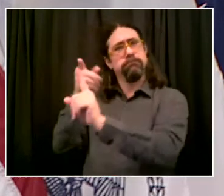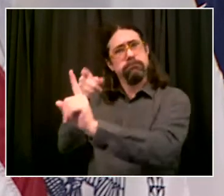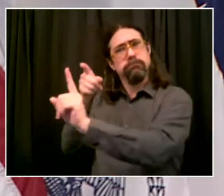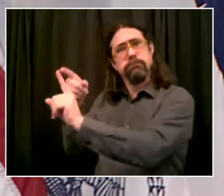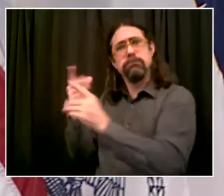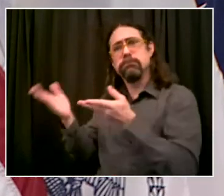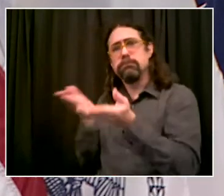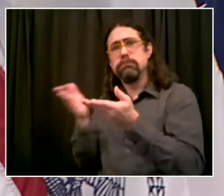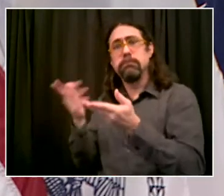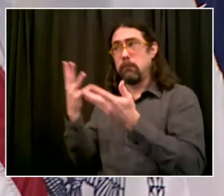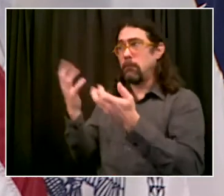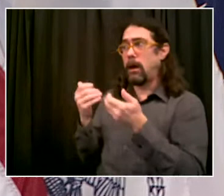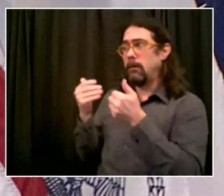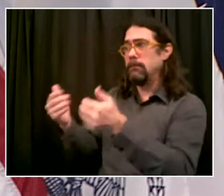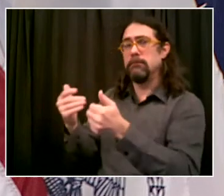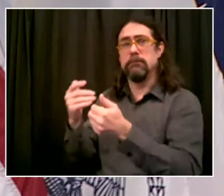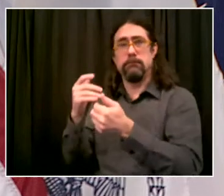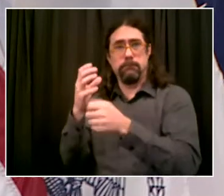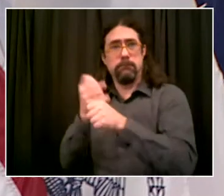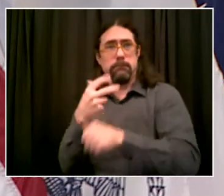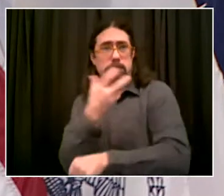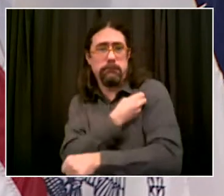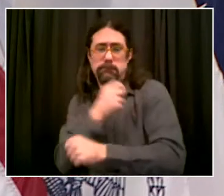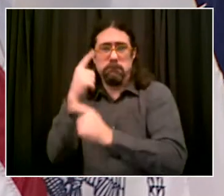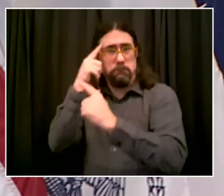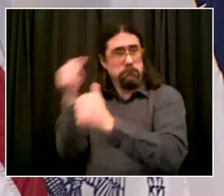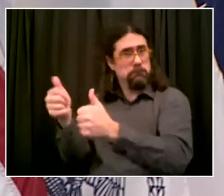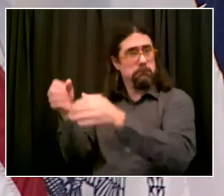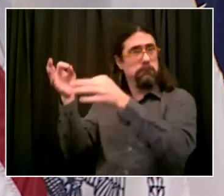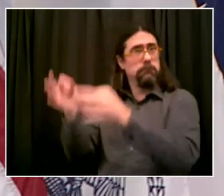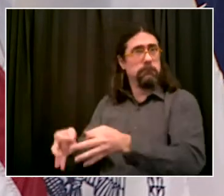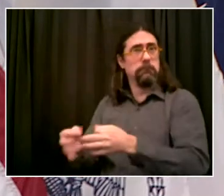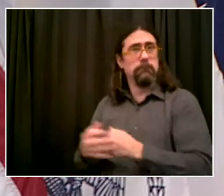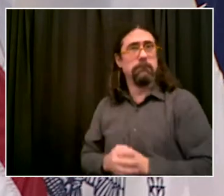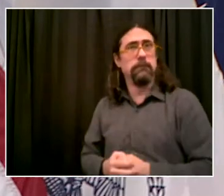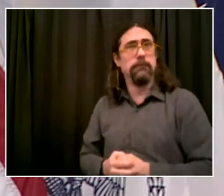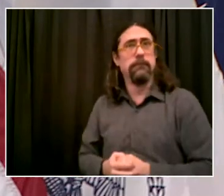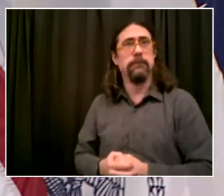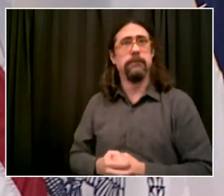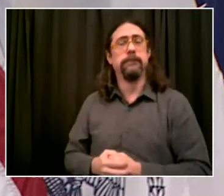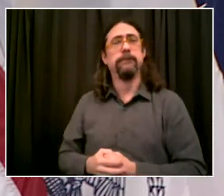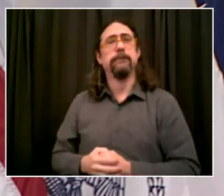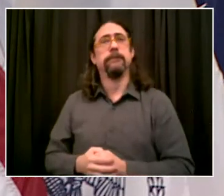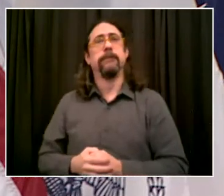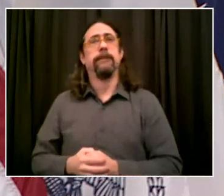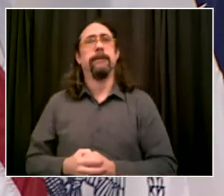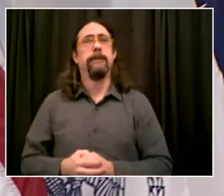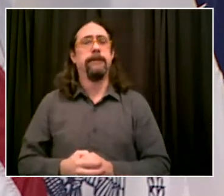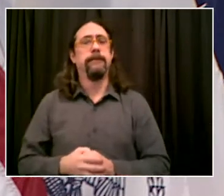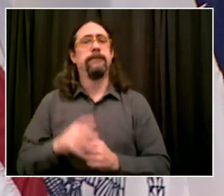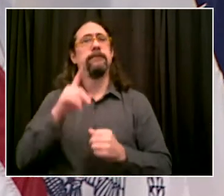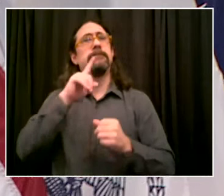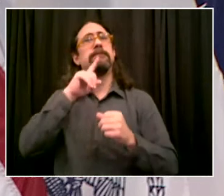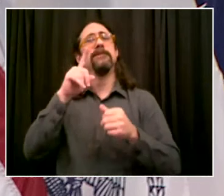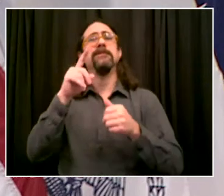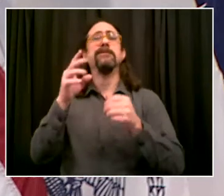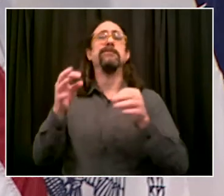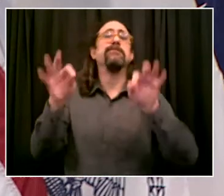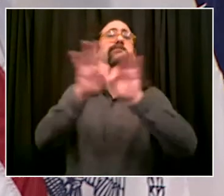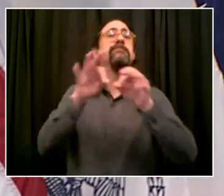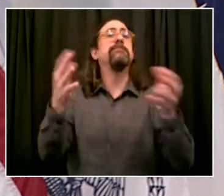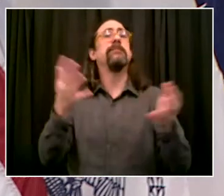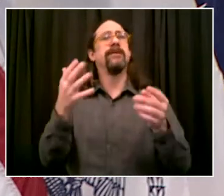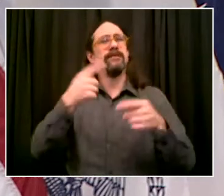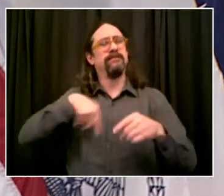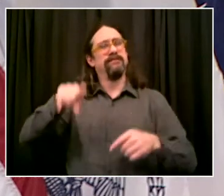those second doses. Because if we could do that, we could reach a lot more of those senior citizens you're talking about. I fought for their freedom and their right to be